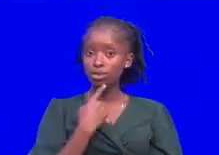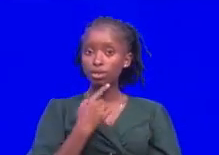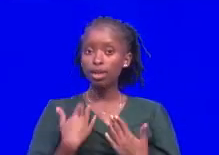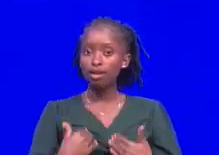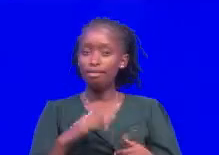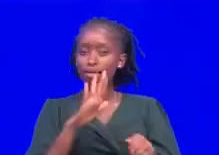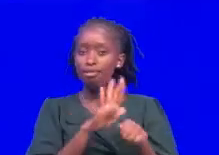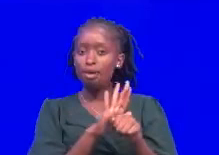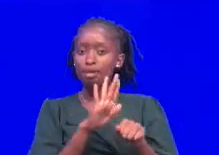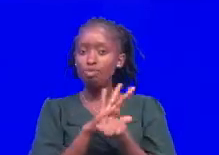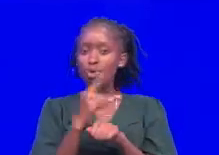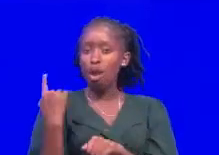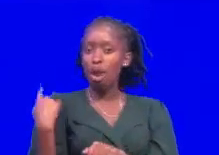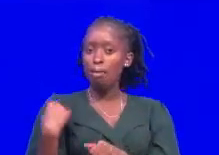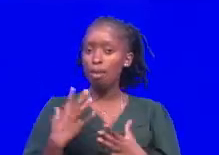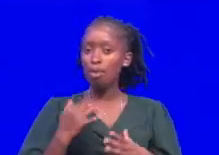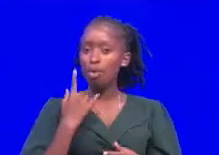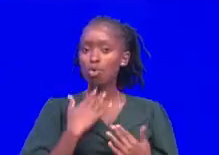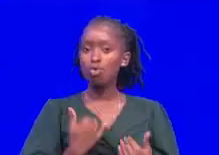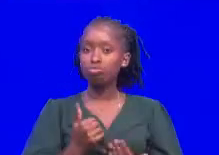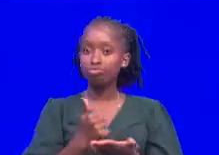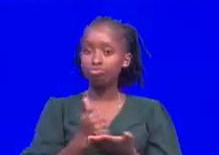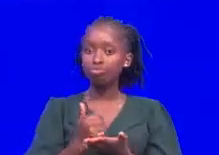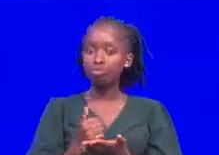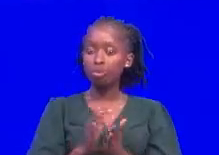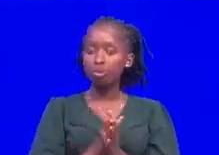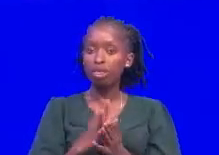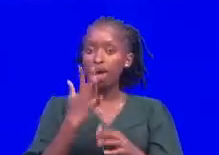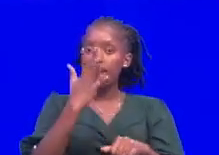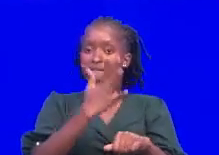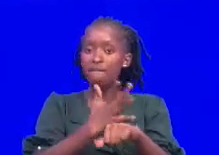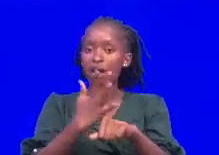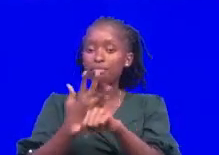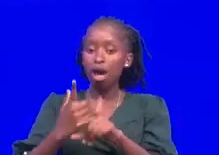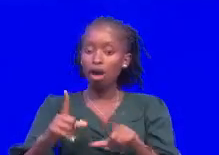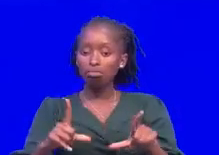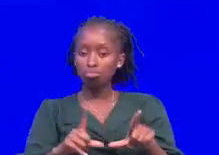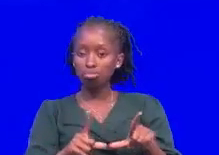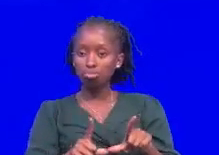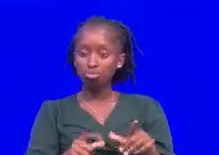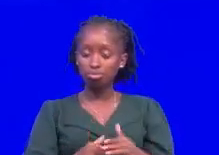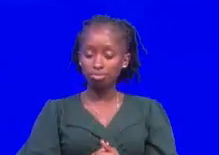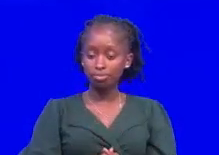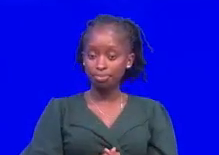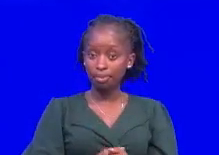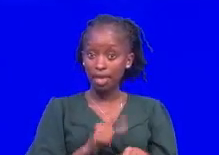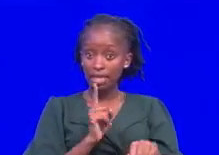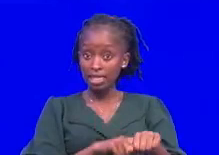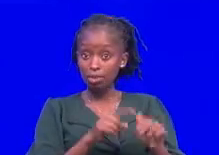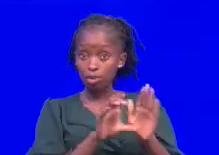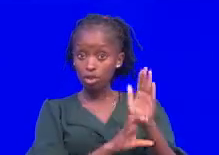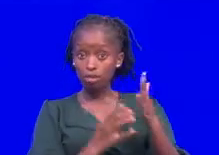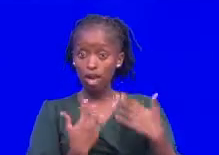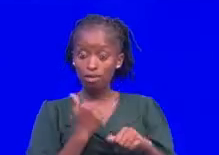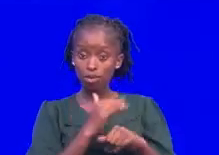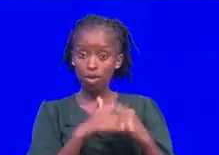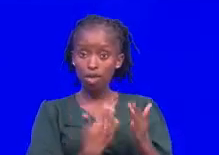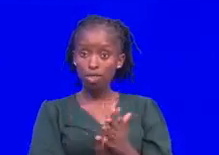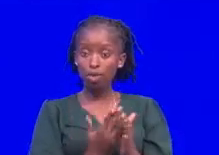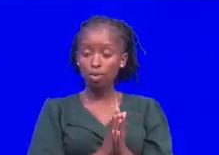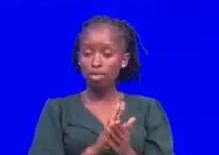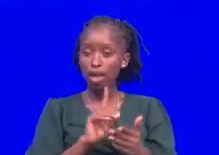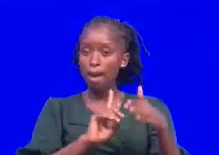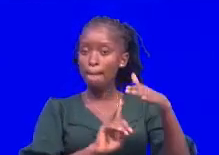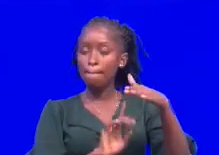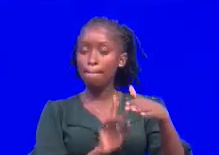of employees with forged certificates in the country. The highest institution with forged certificate is the Ministry of Interior. More